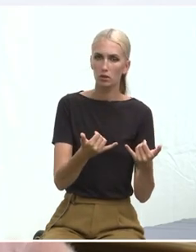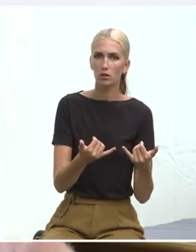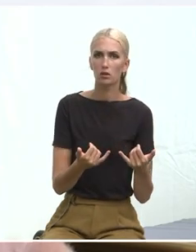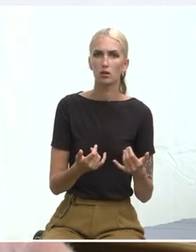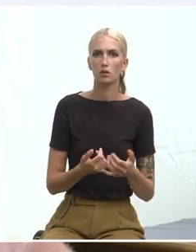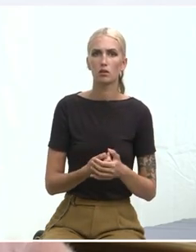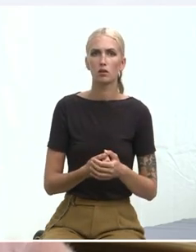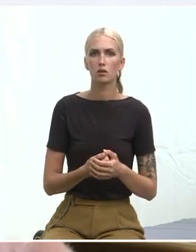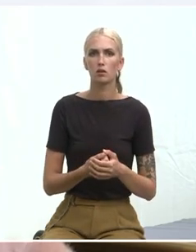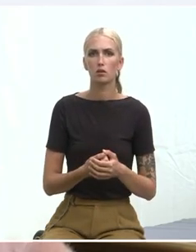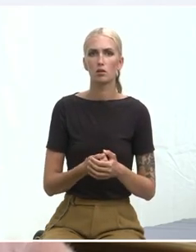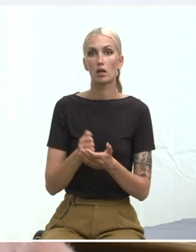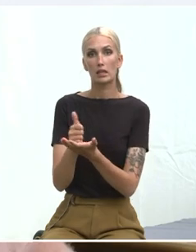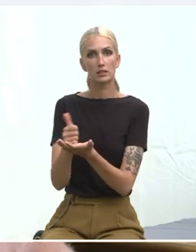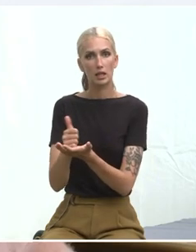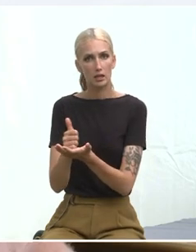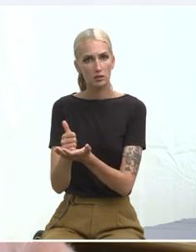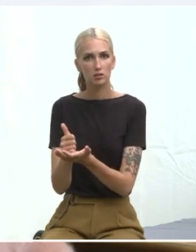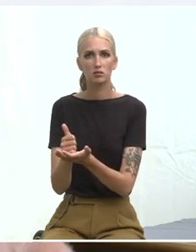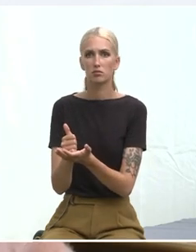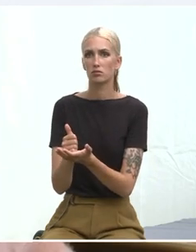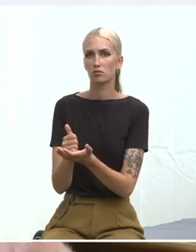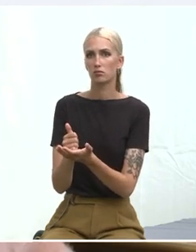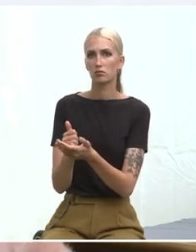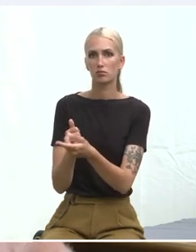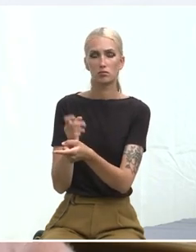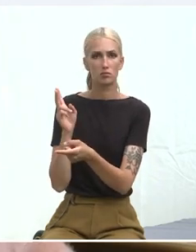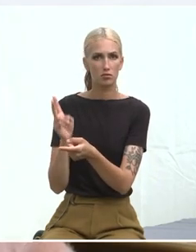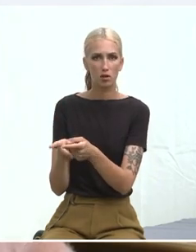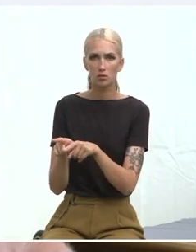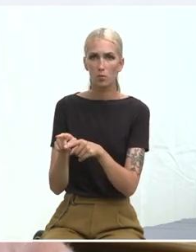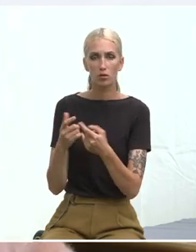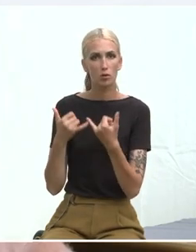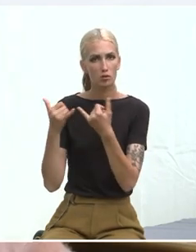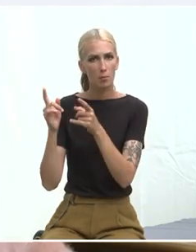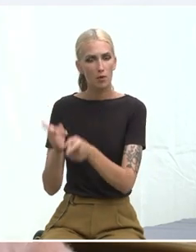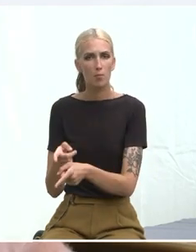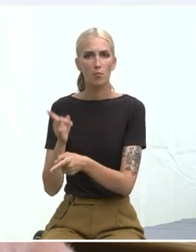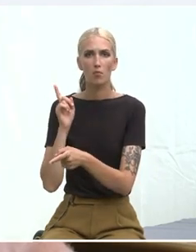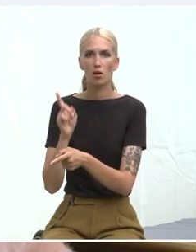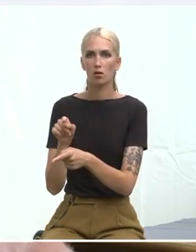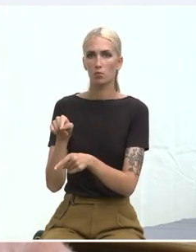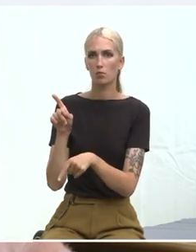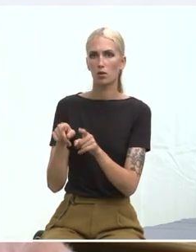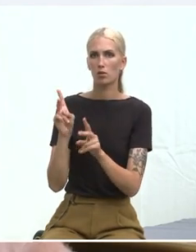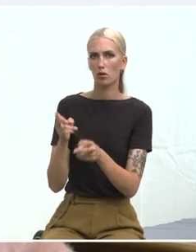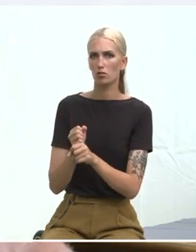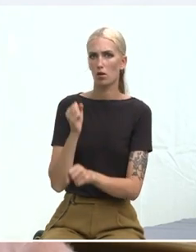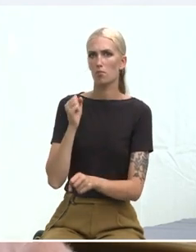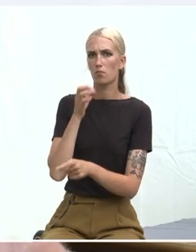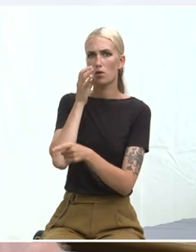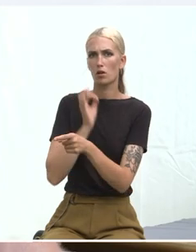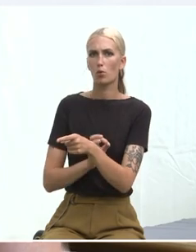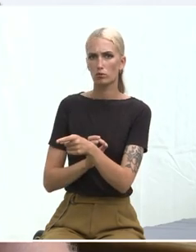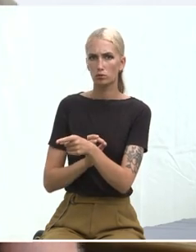The attitudes toward gays can be harsh. This is something that at least the Finnish army has been working on, and it is